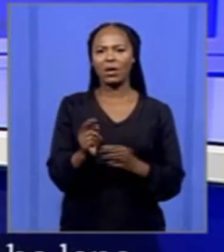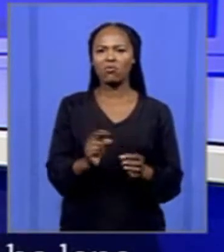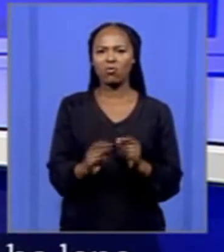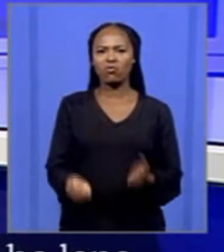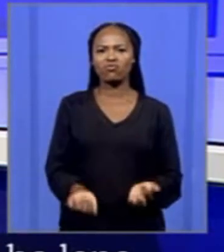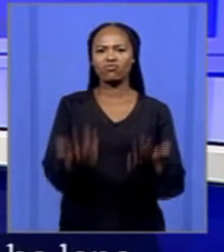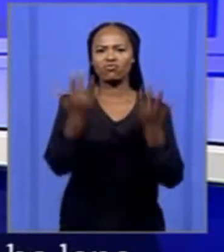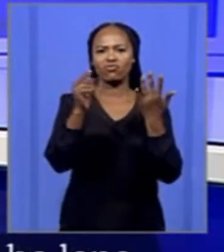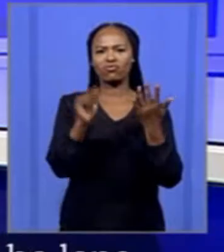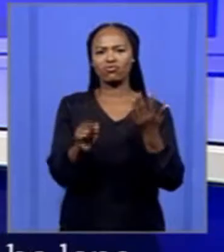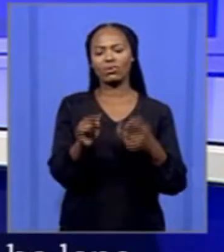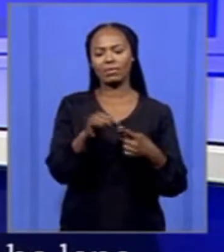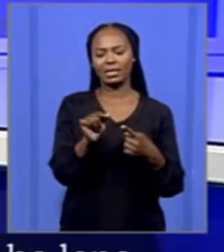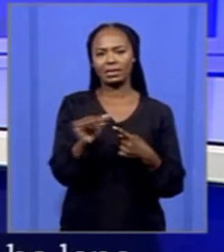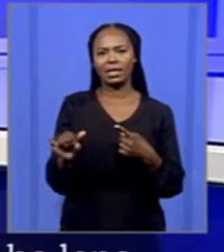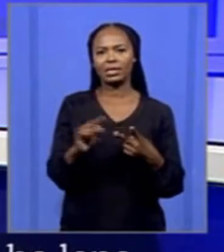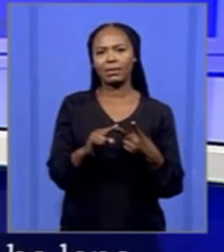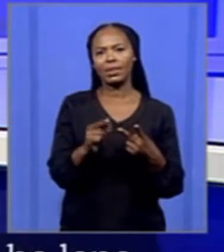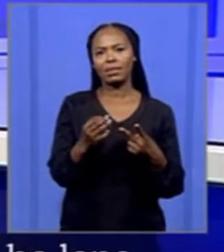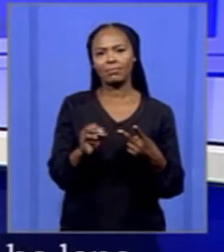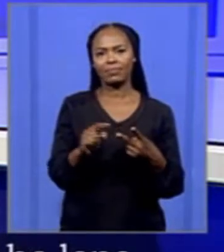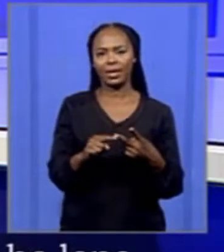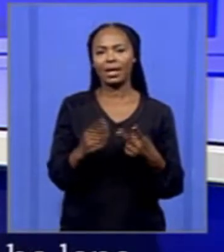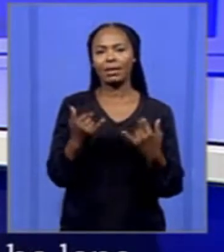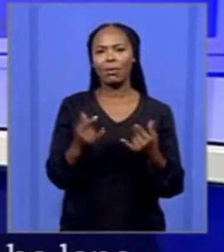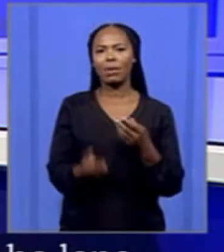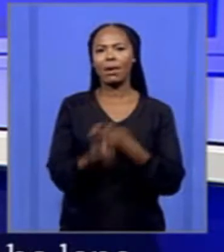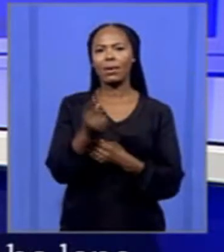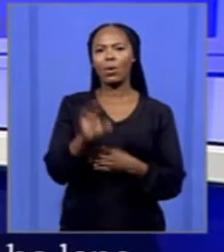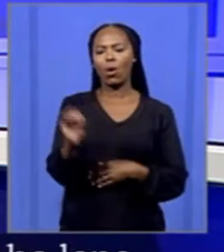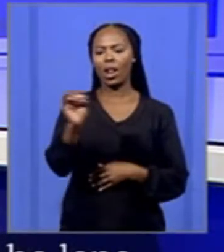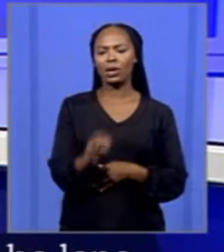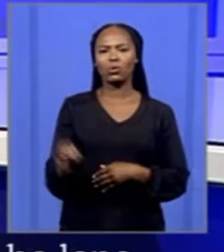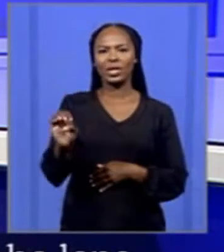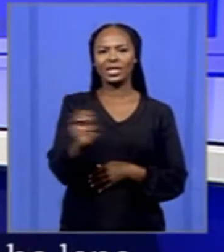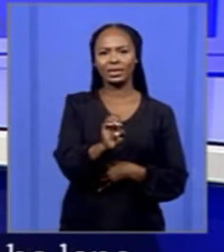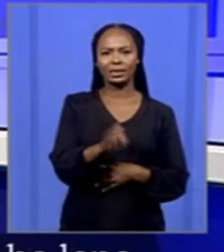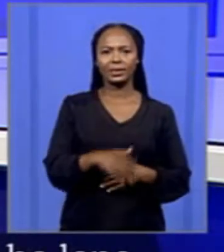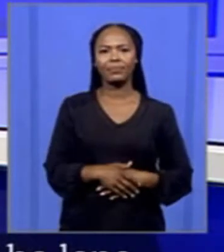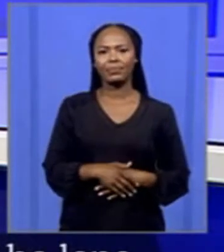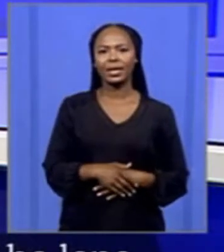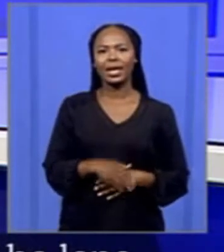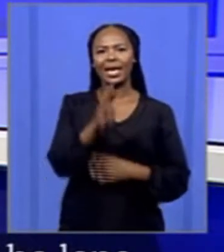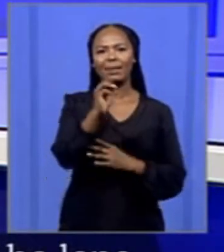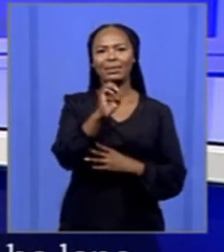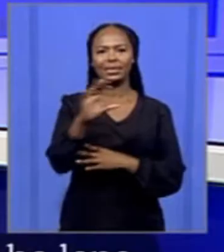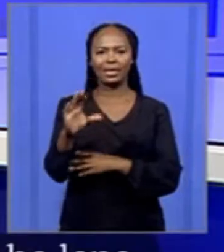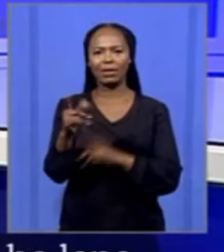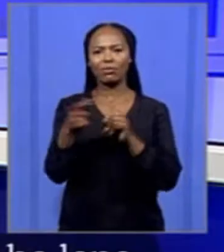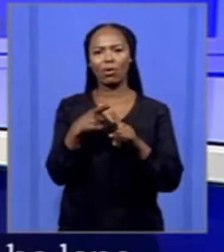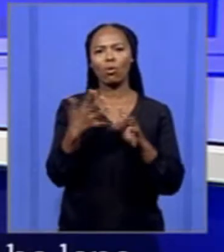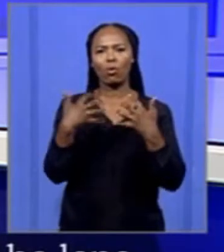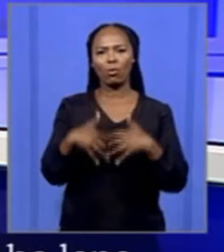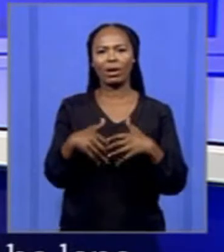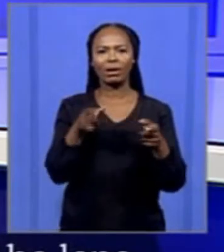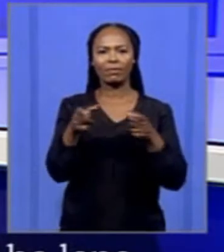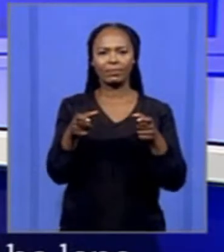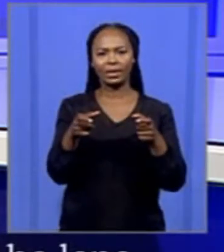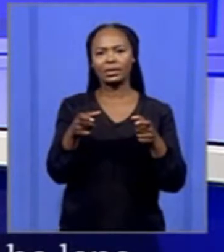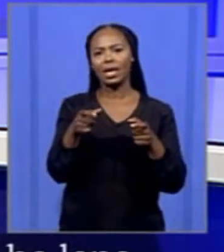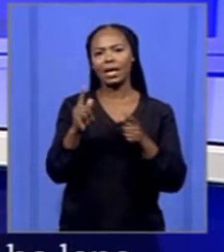bona ka Orlando East. Molekgotlaphethiši wa pušotirišano ka Gauteng le merero ya setšo o retile batirelo